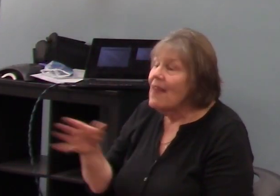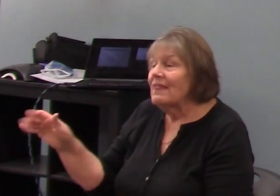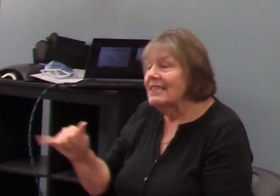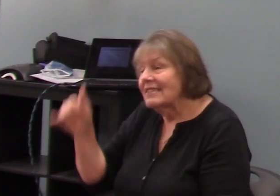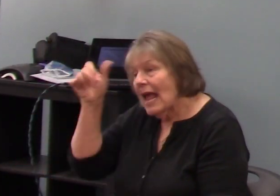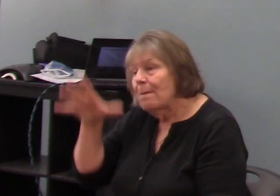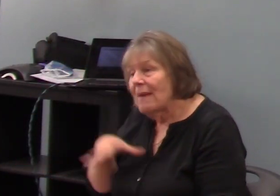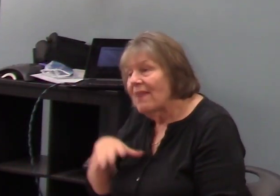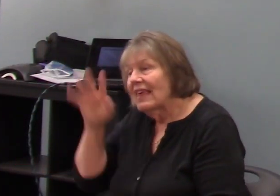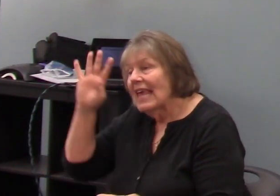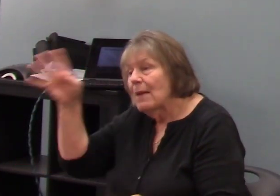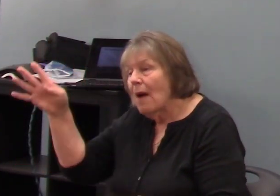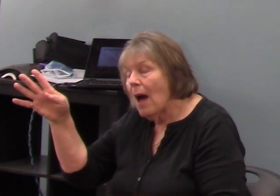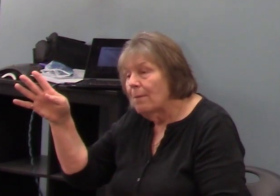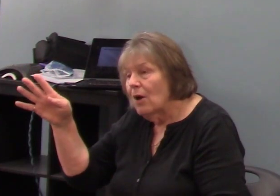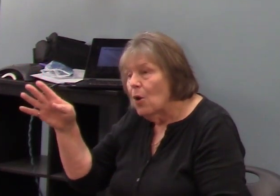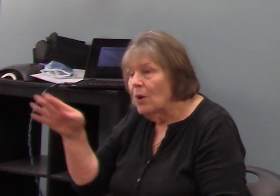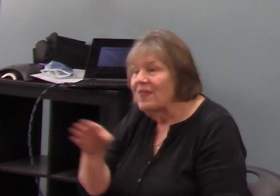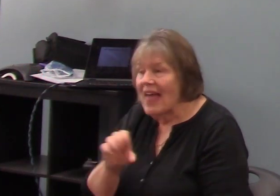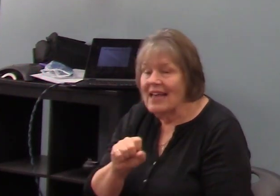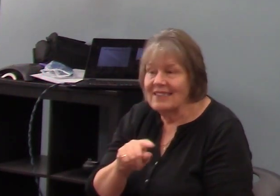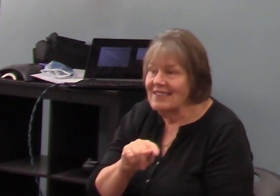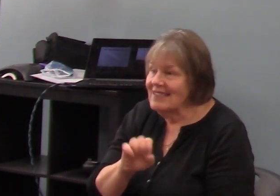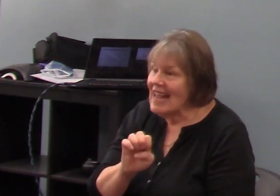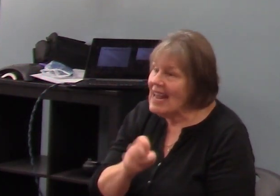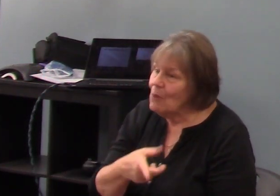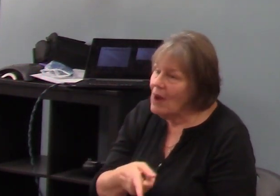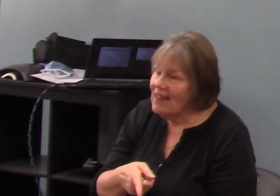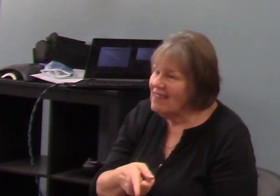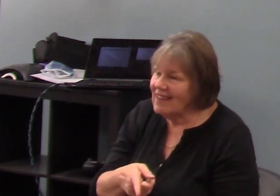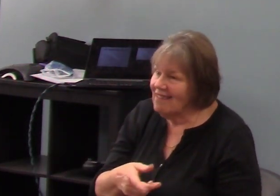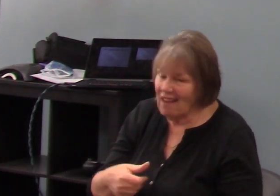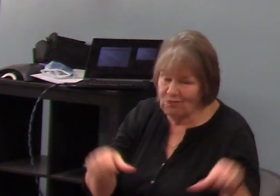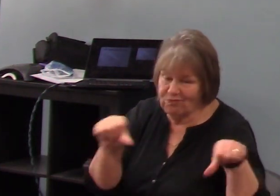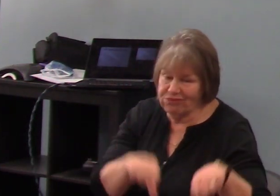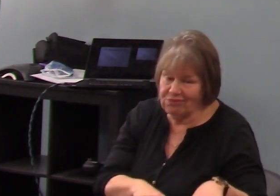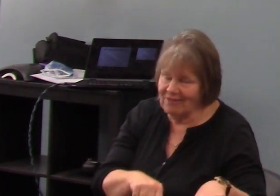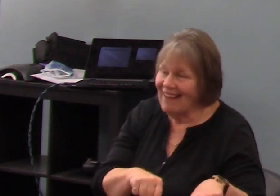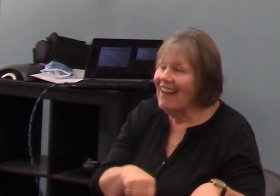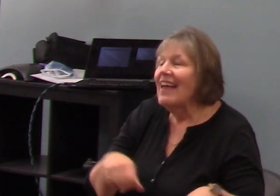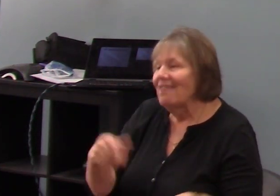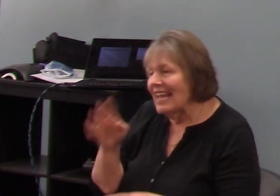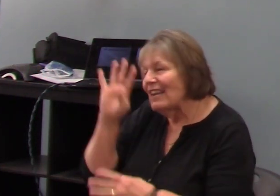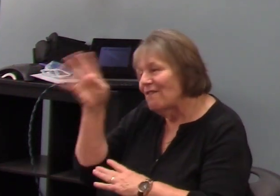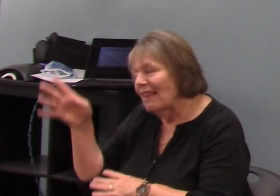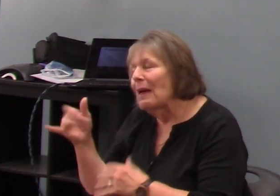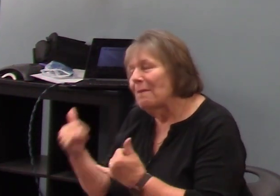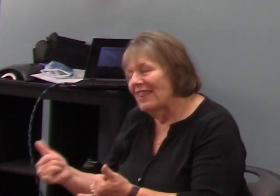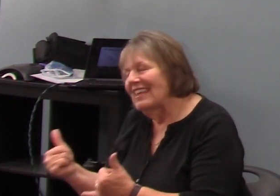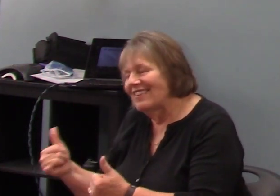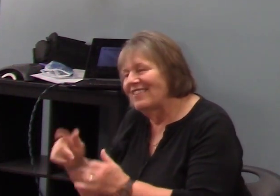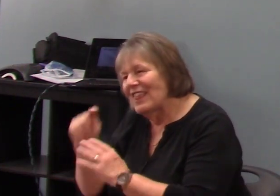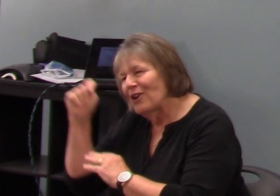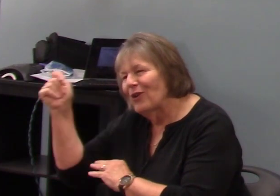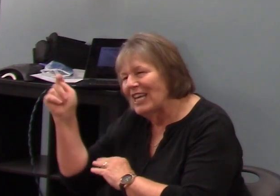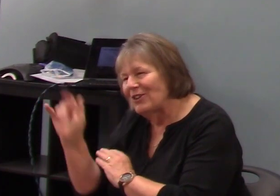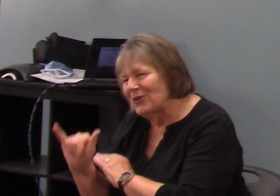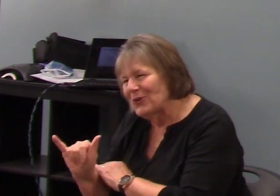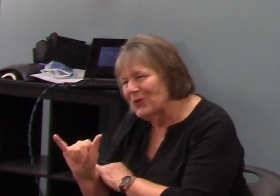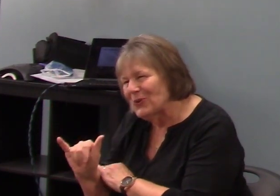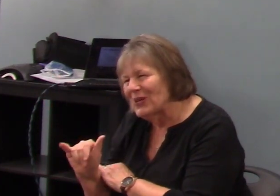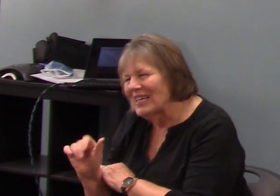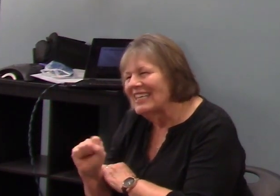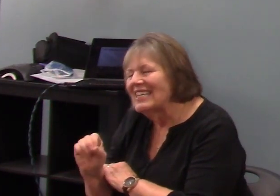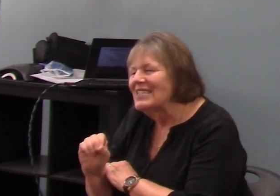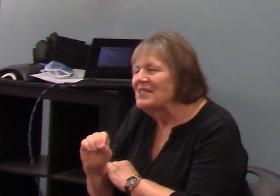But it has a better mathematical underpinning and doesn't violate as many of the laws of physics. So what you're left with is